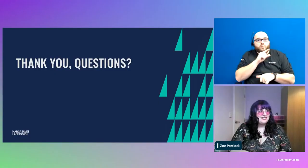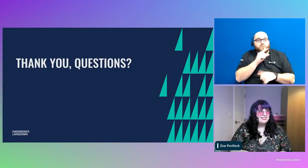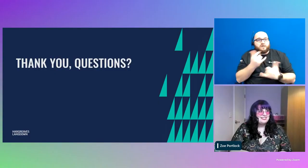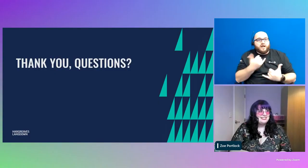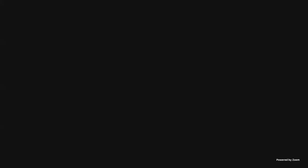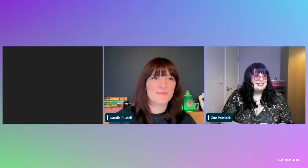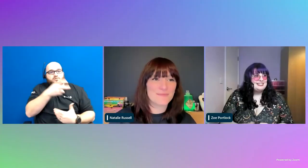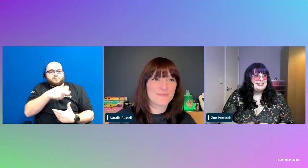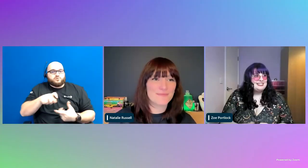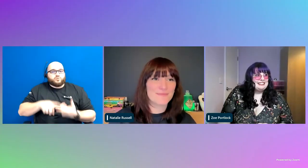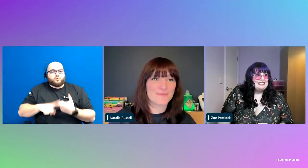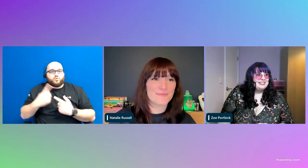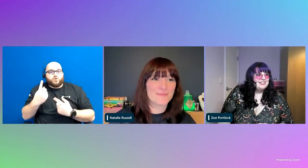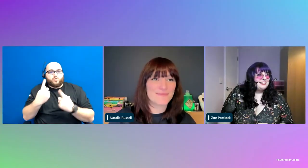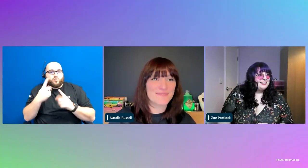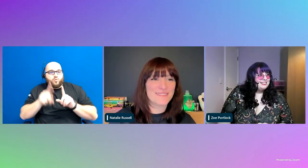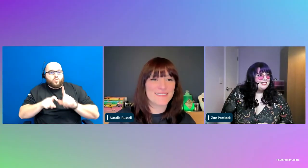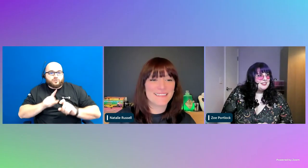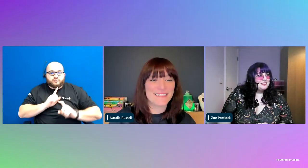questions.